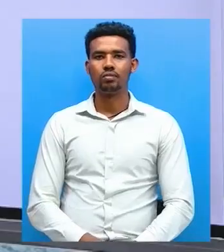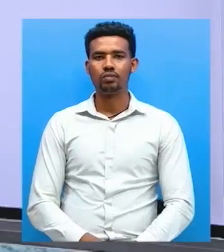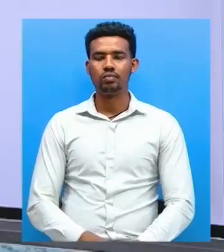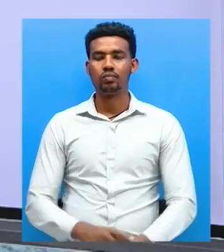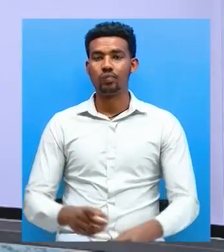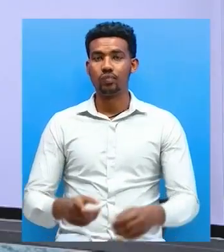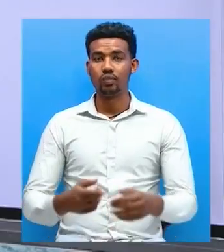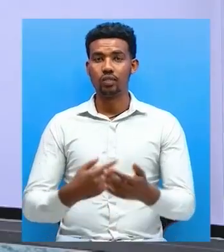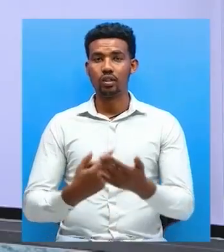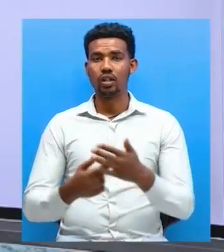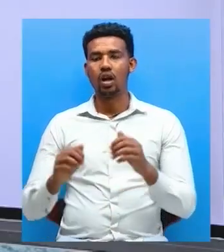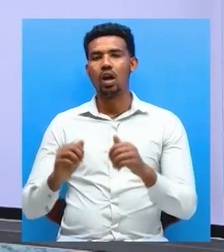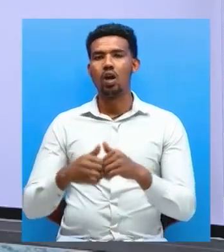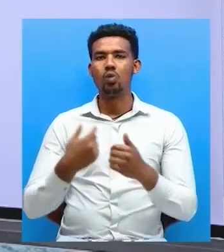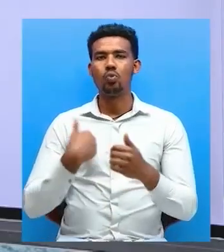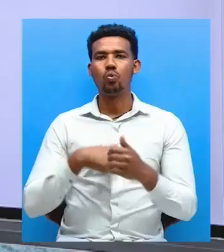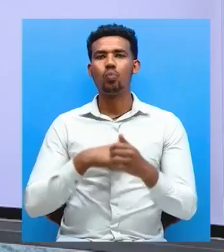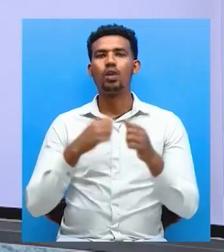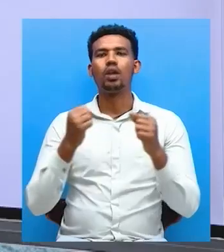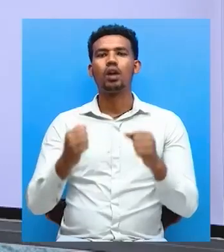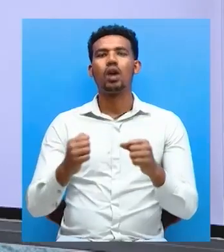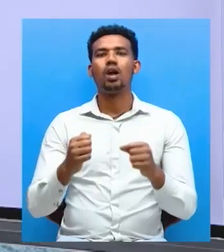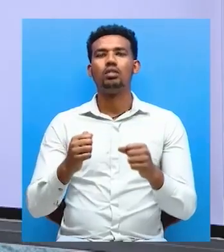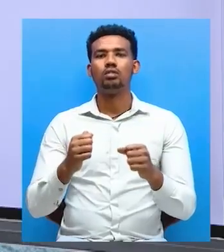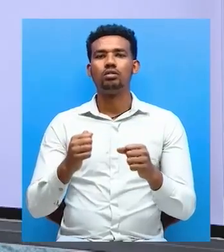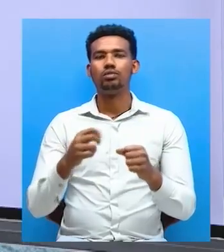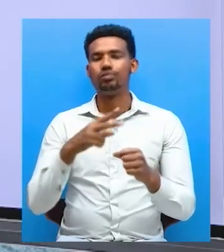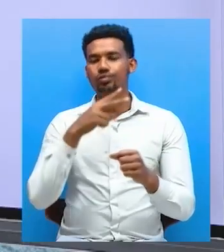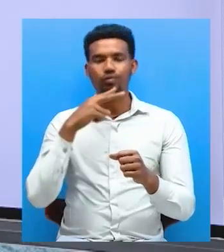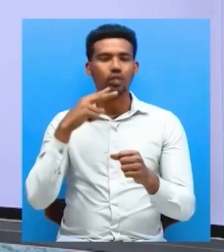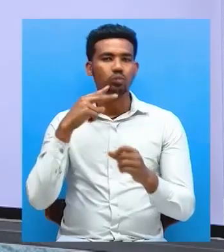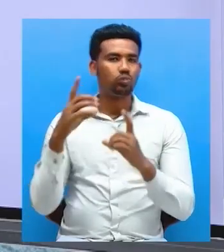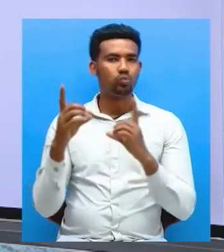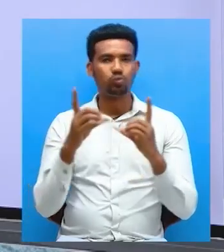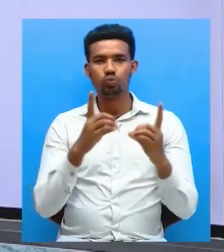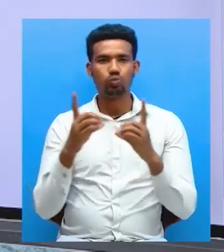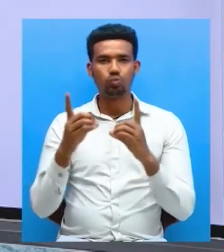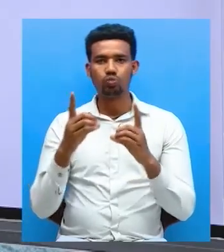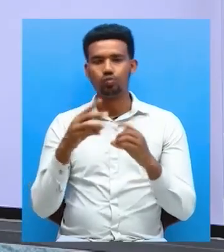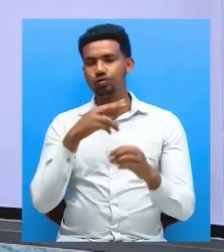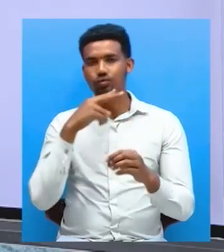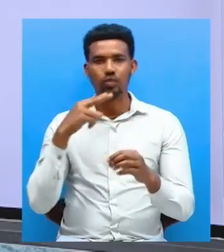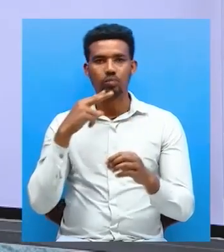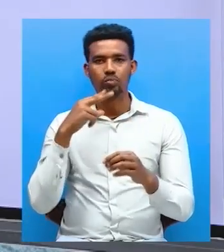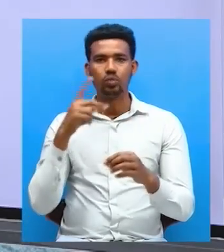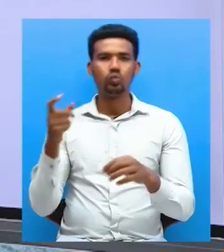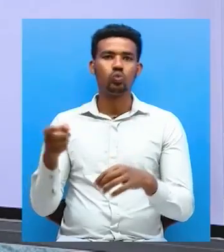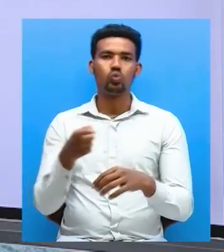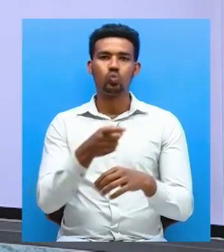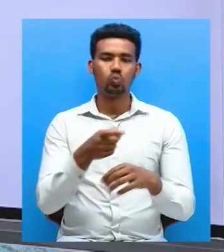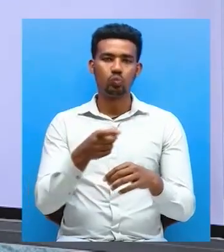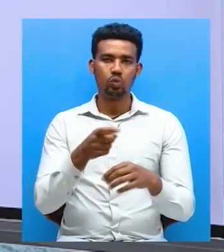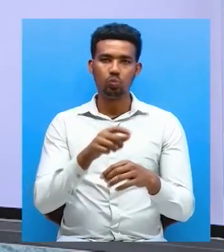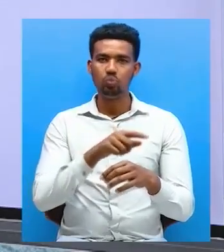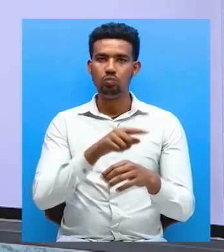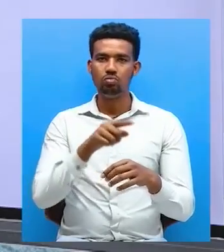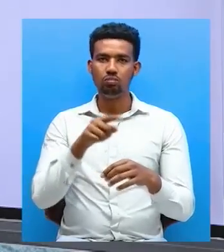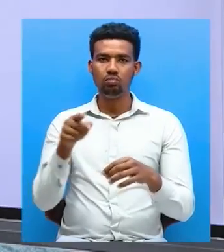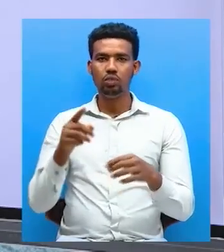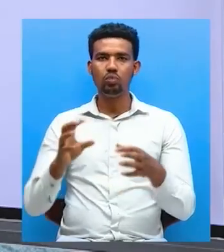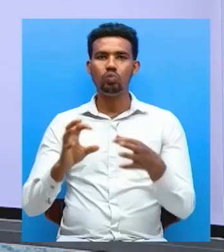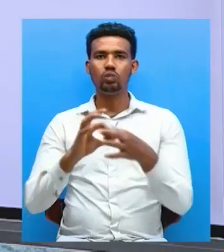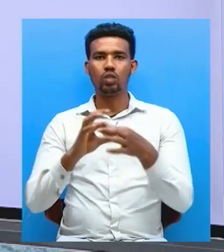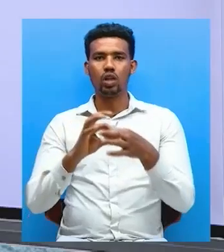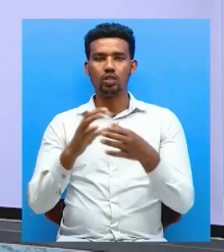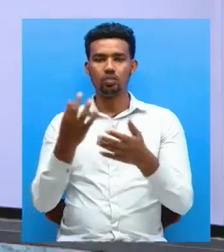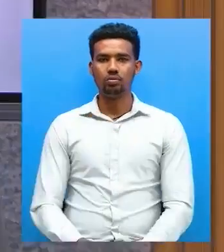This is how we can make it verb to do, and verb to be with their contracted form.